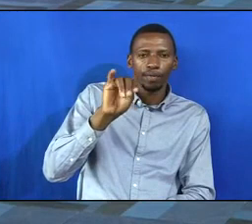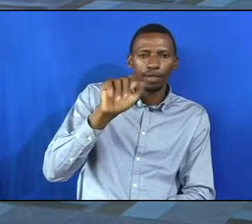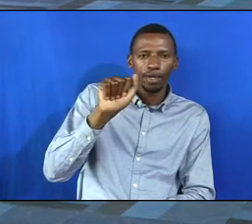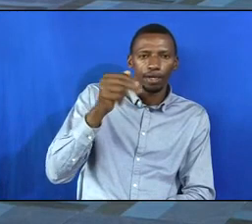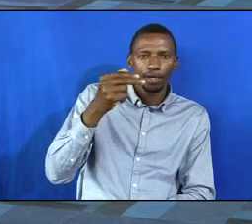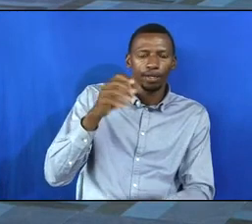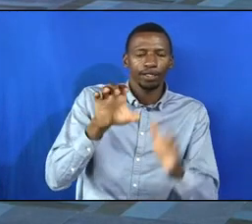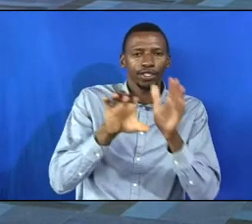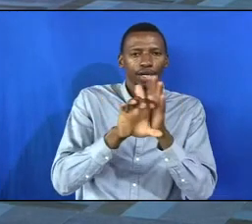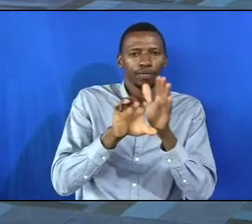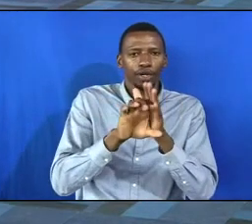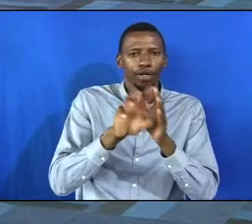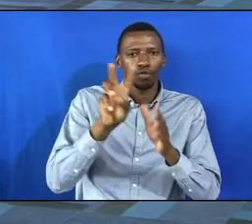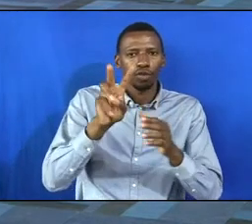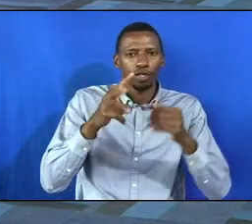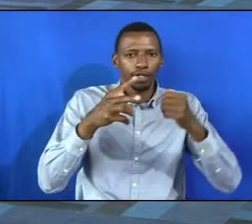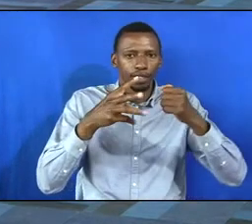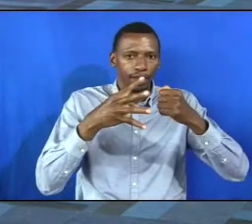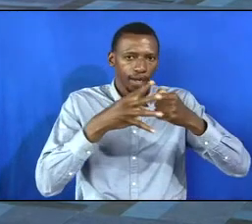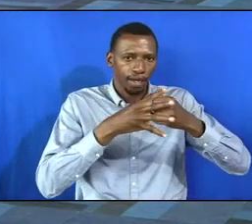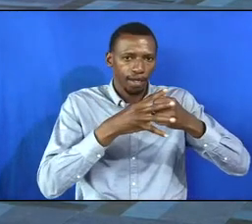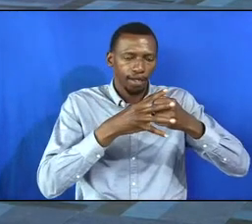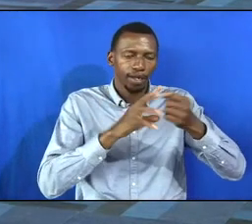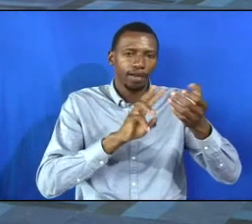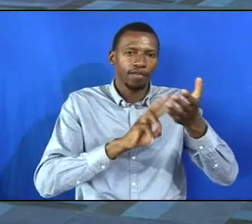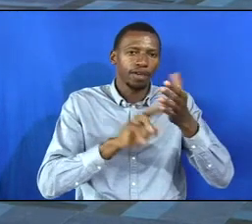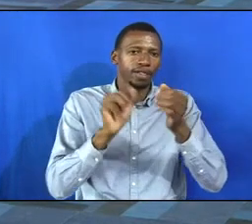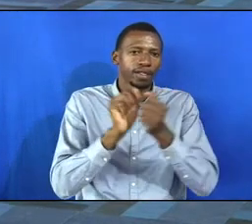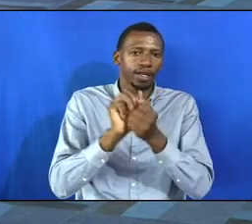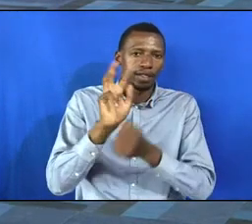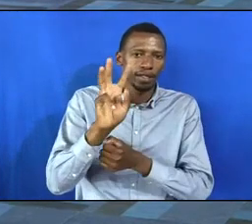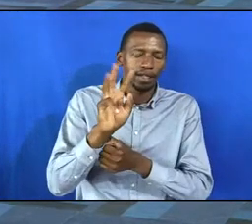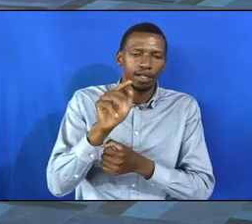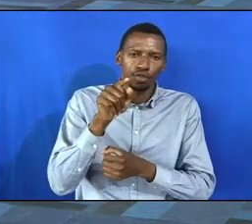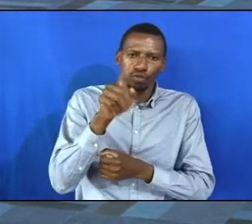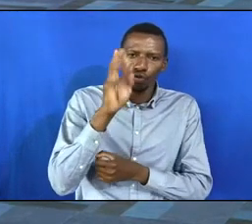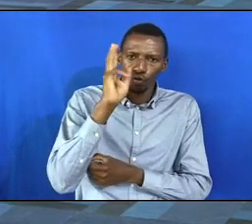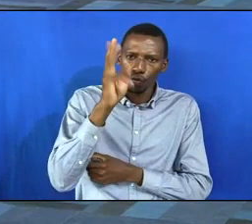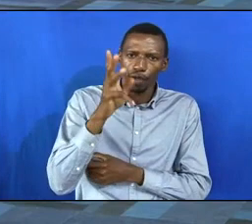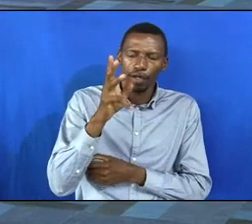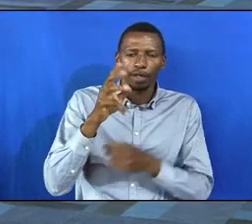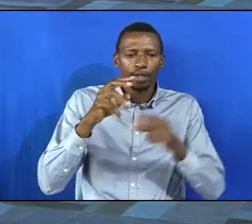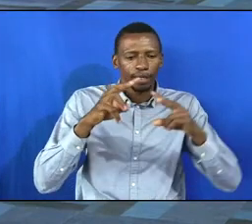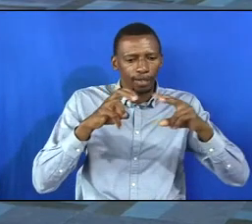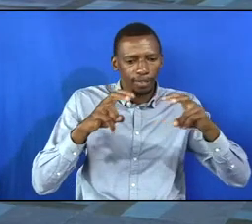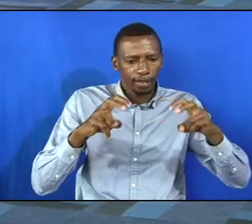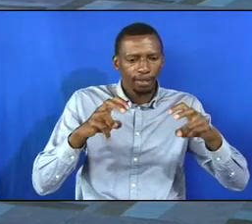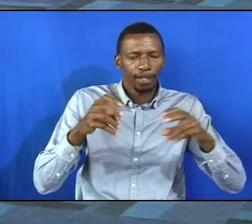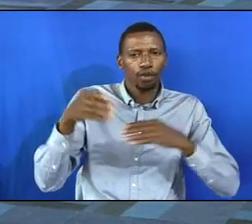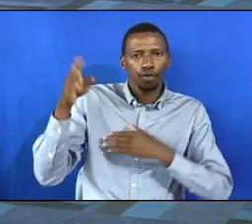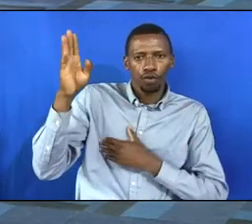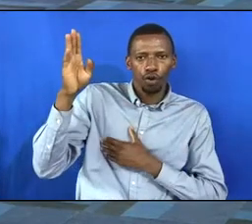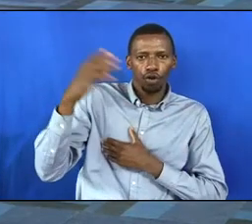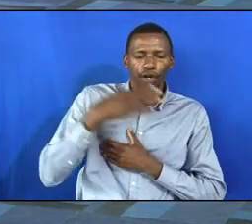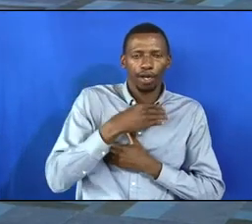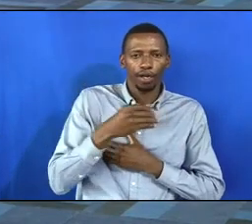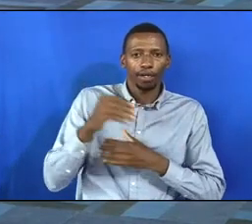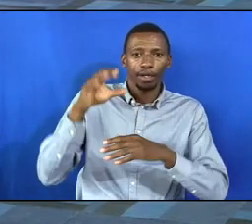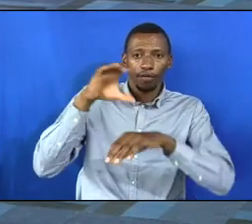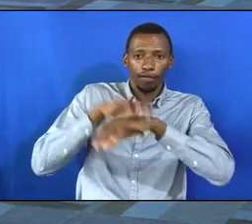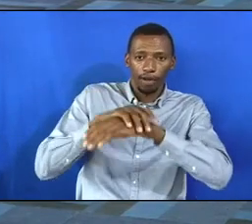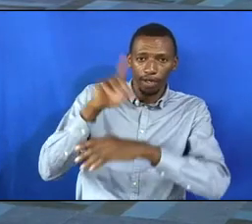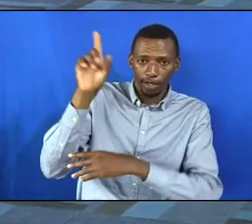13, "You will seek me and find me when you seek me with all your heart."